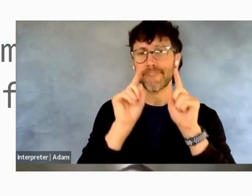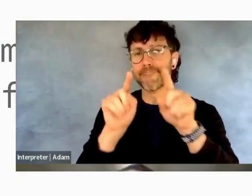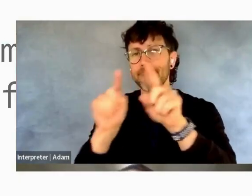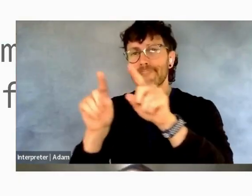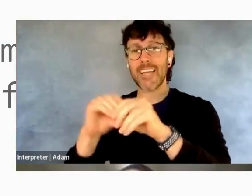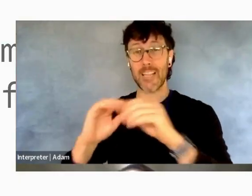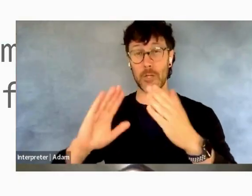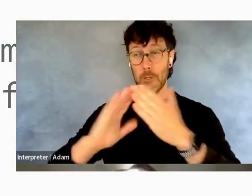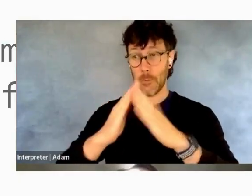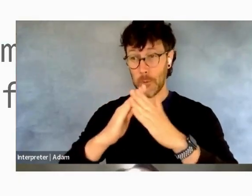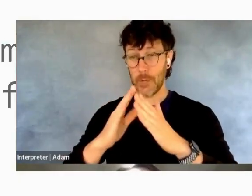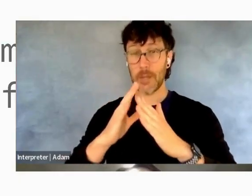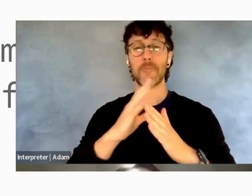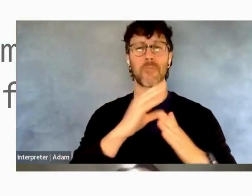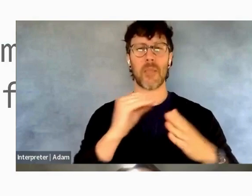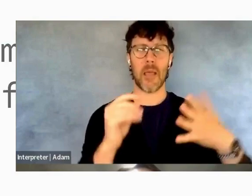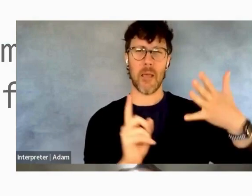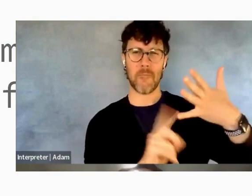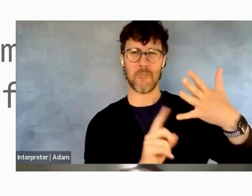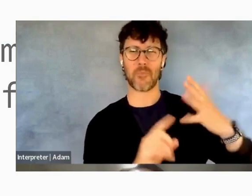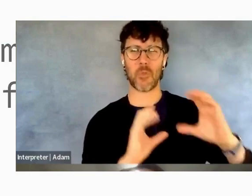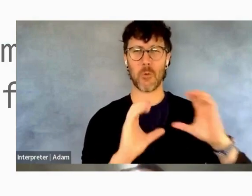communication systems for home.